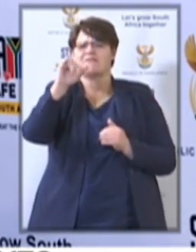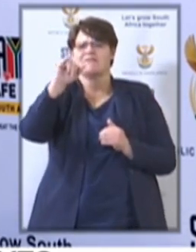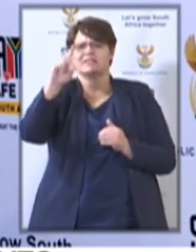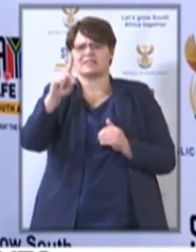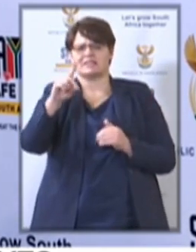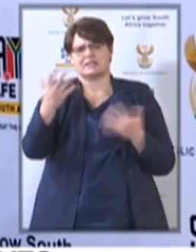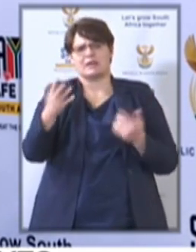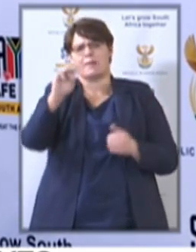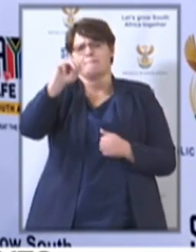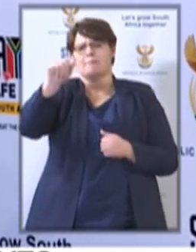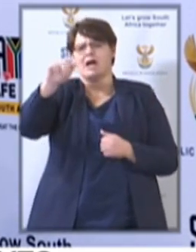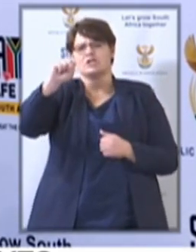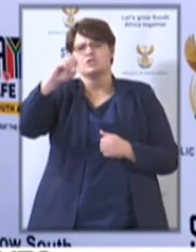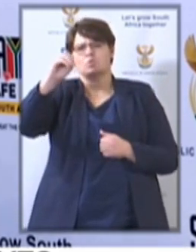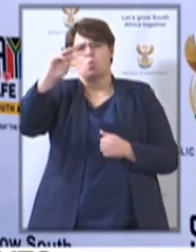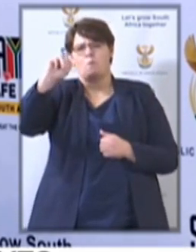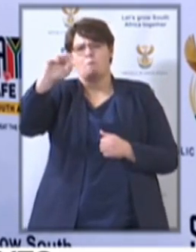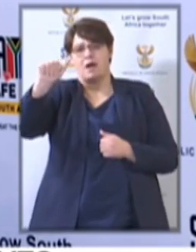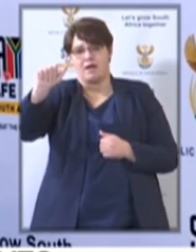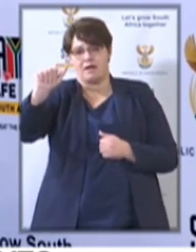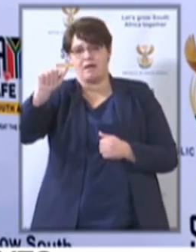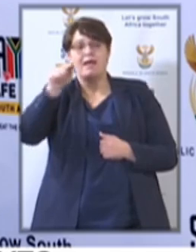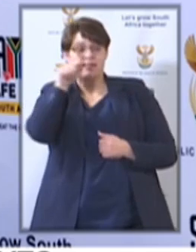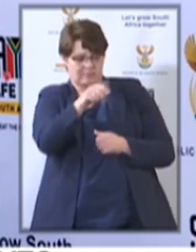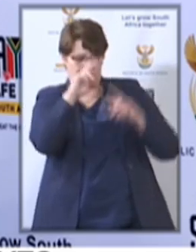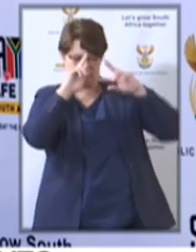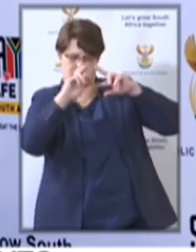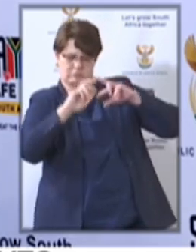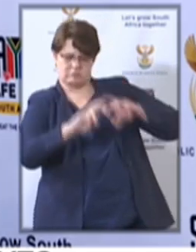Mosoma, to investigate this issue